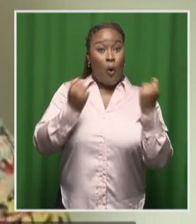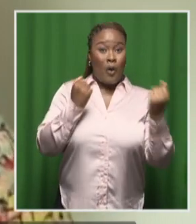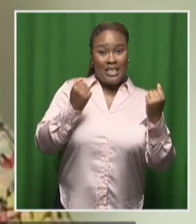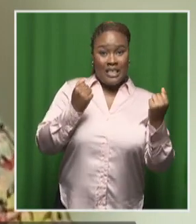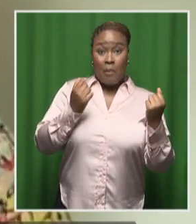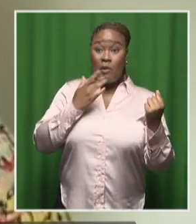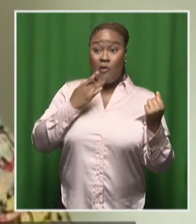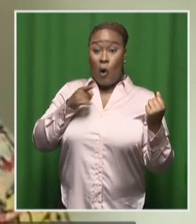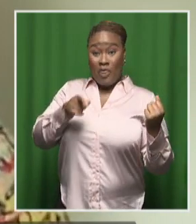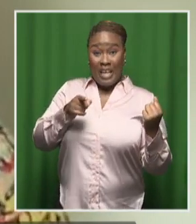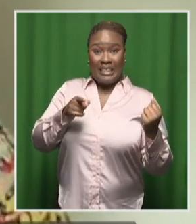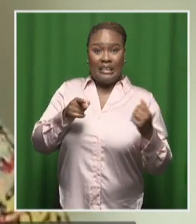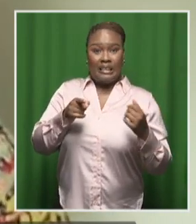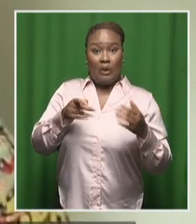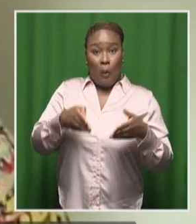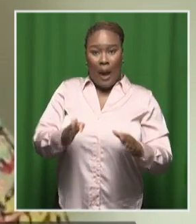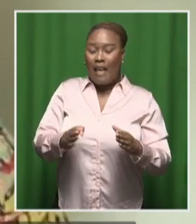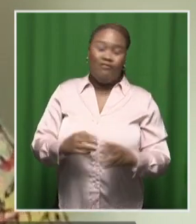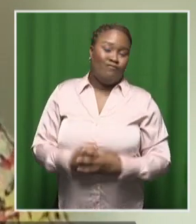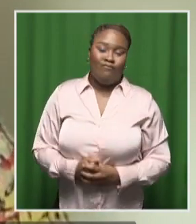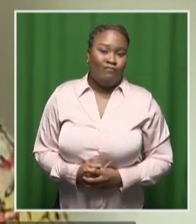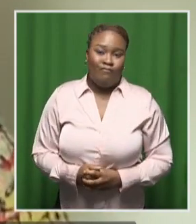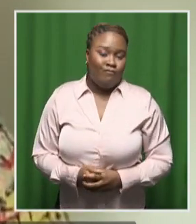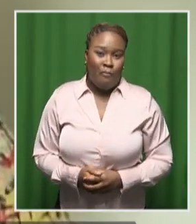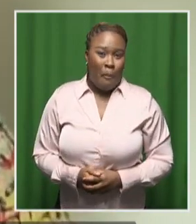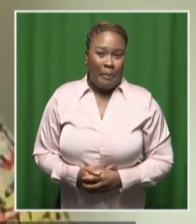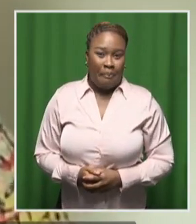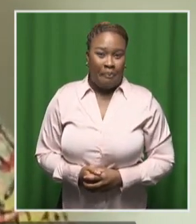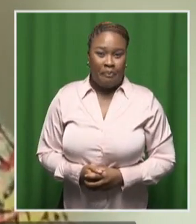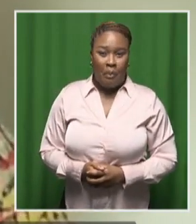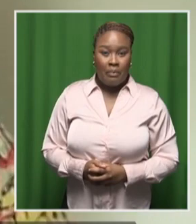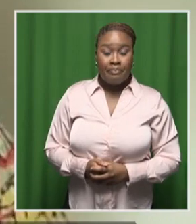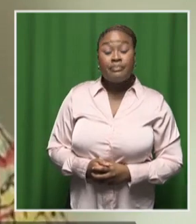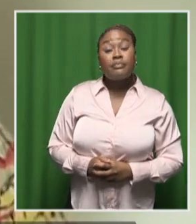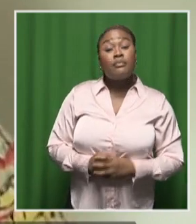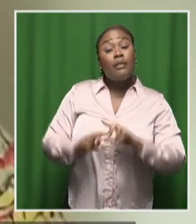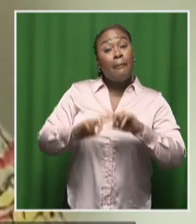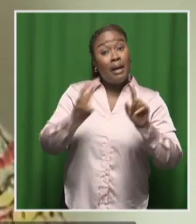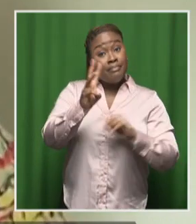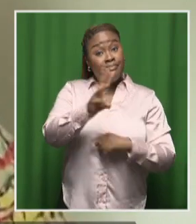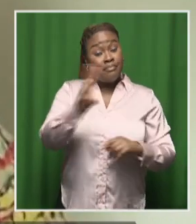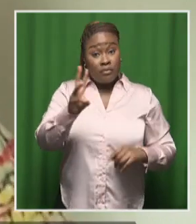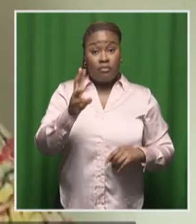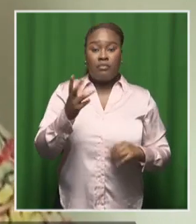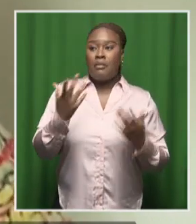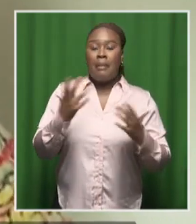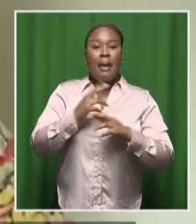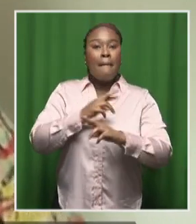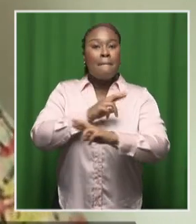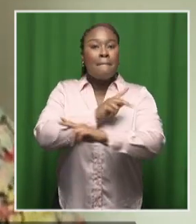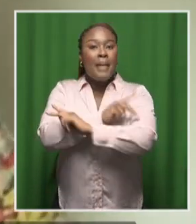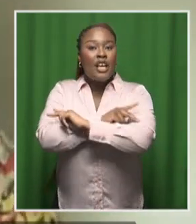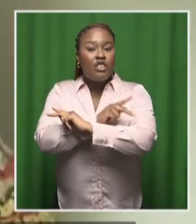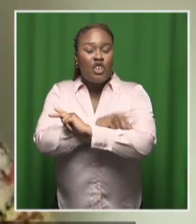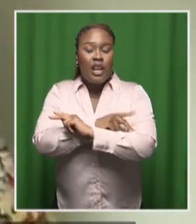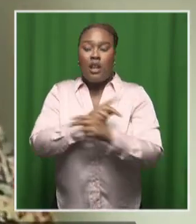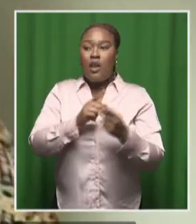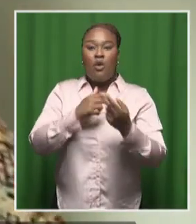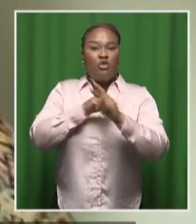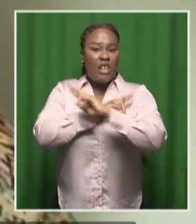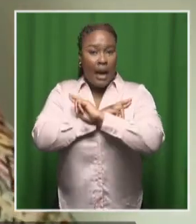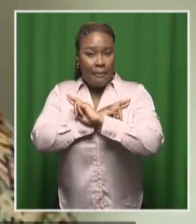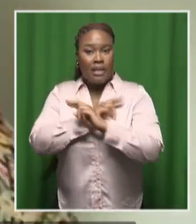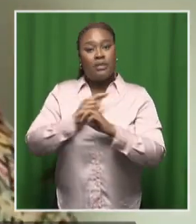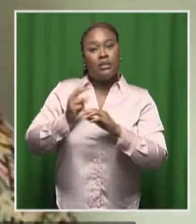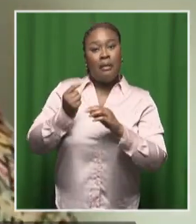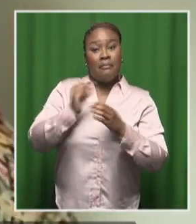use. And we need to be able to know that when you have savings, whether or not you have pensions, etc., that can